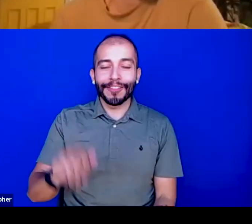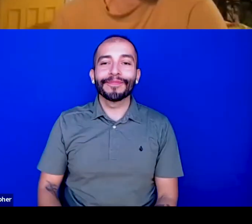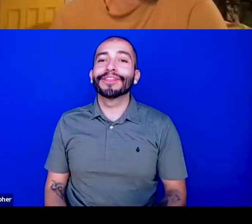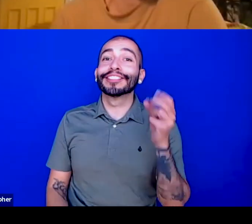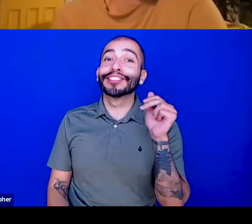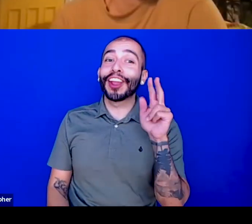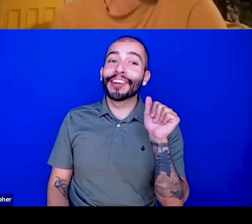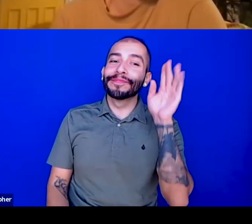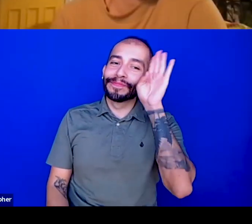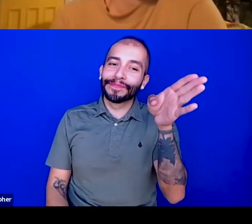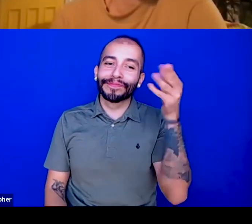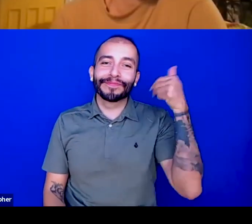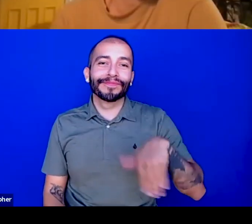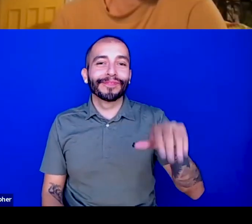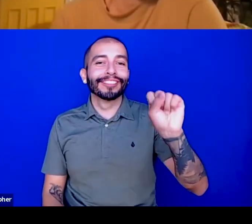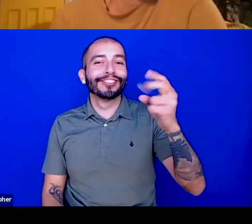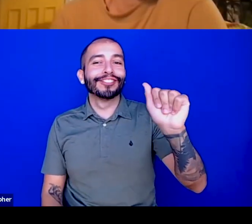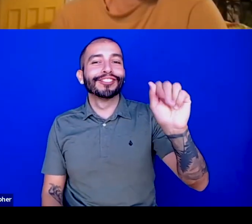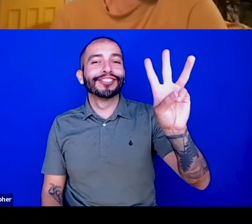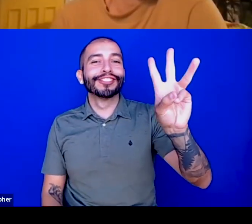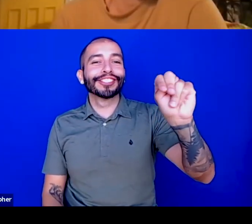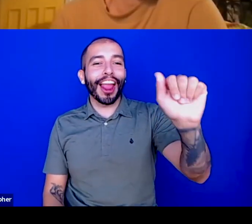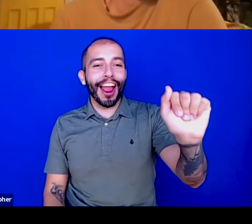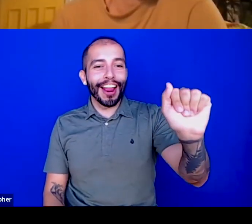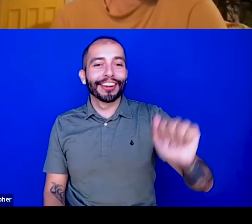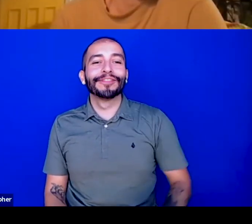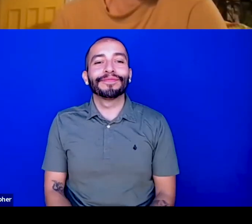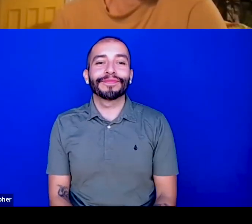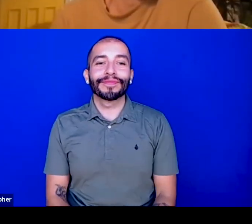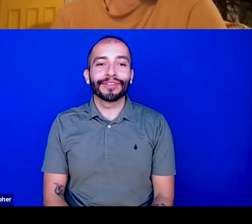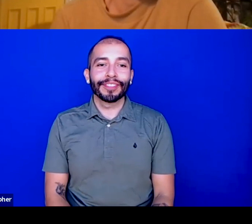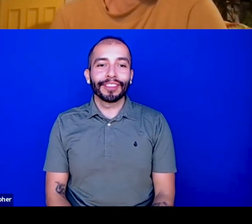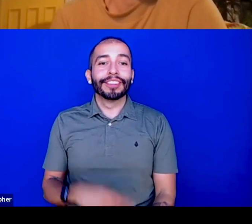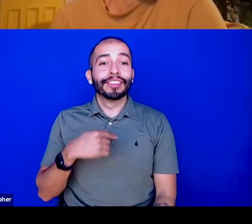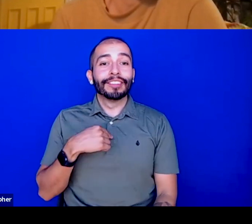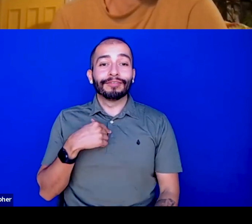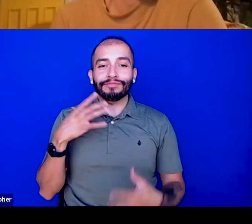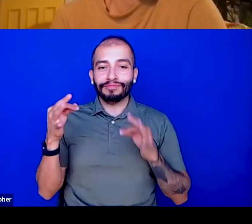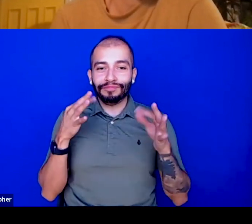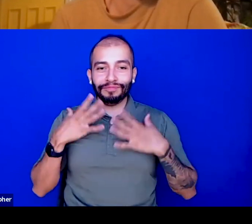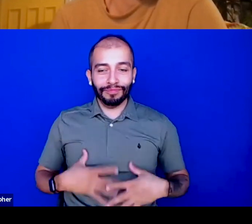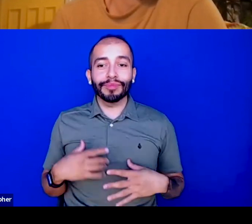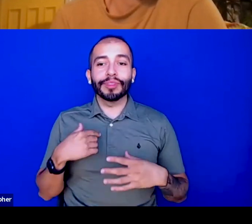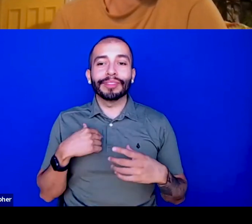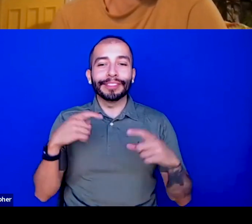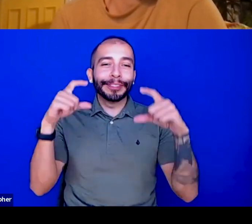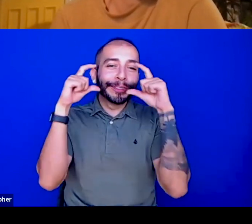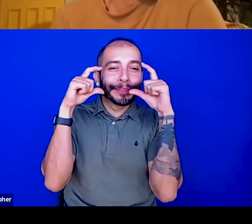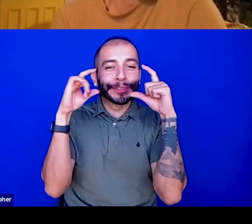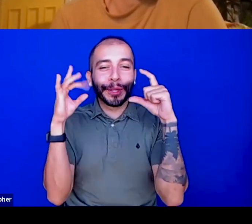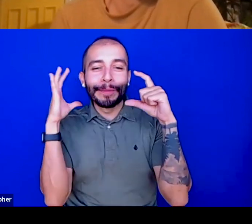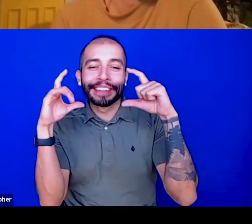As a visual description, also wearing dope frames as described by Idil,